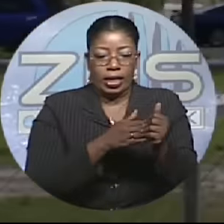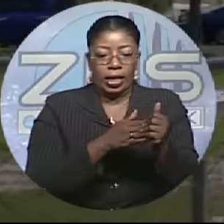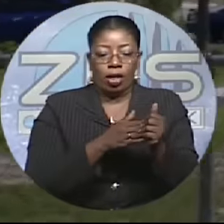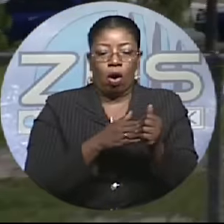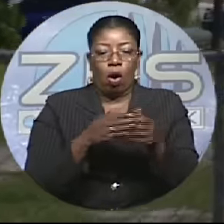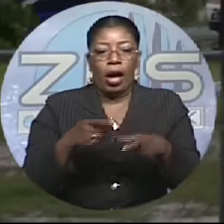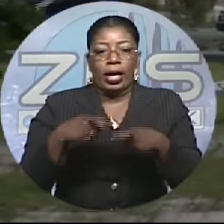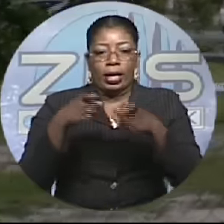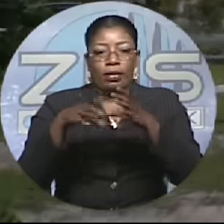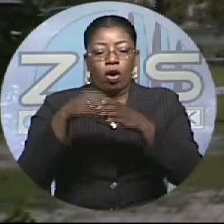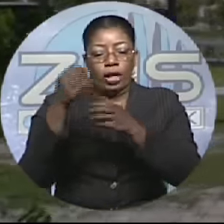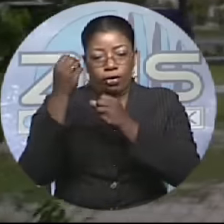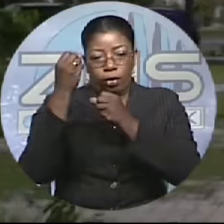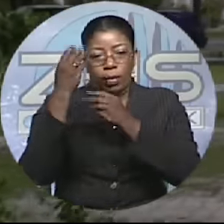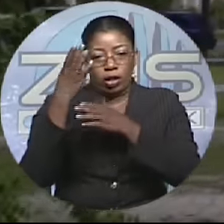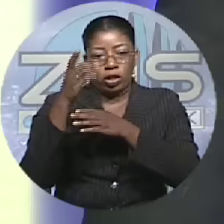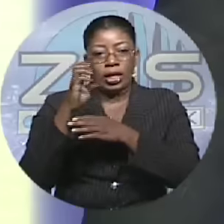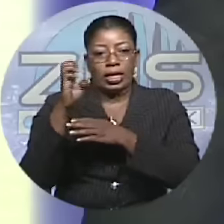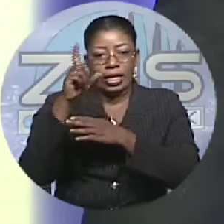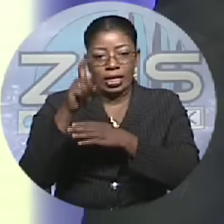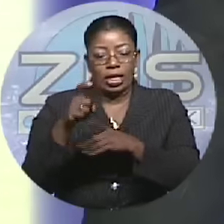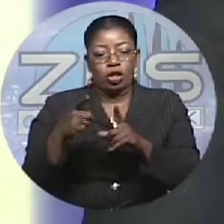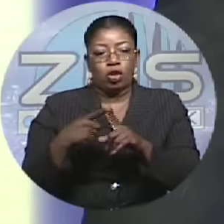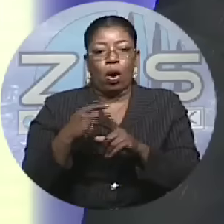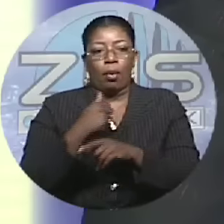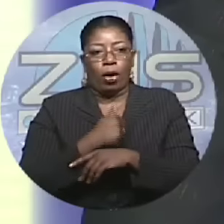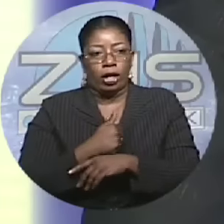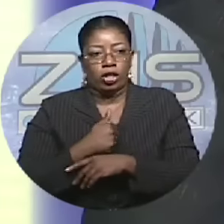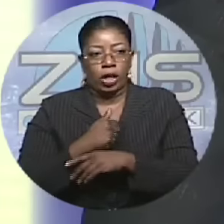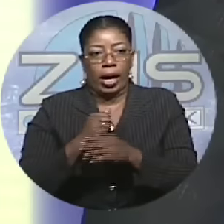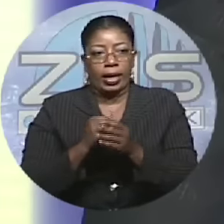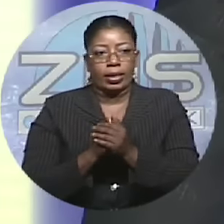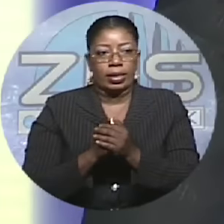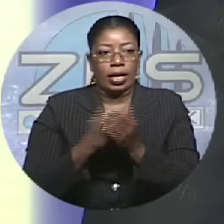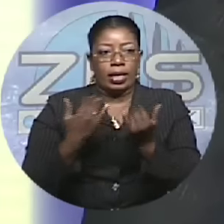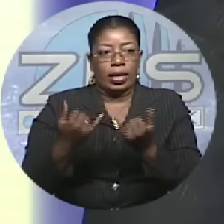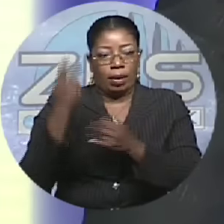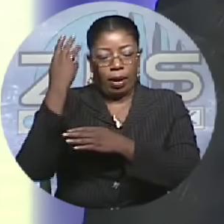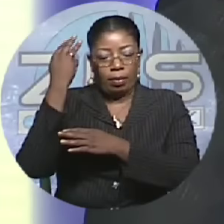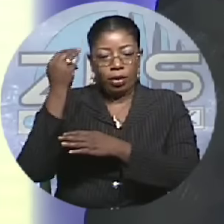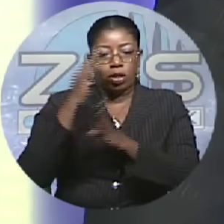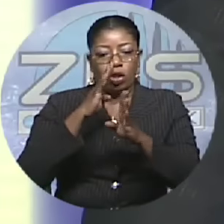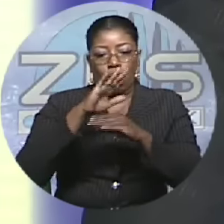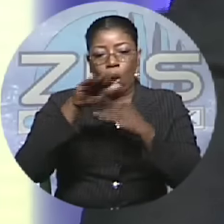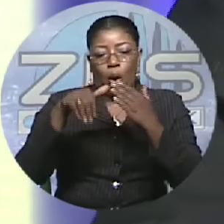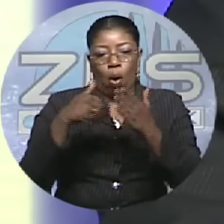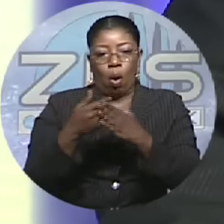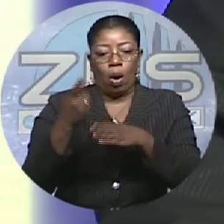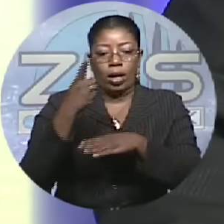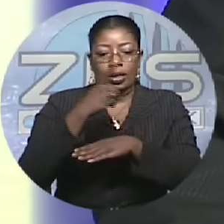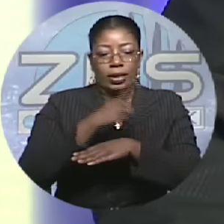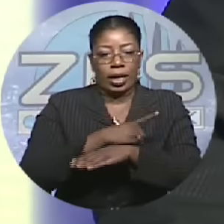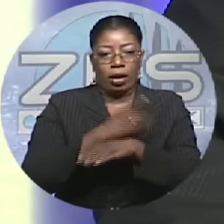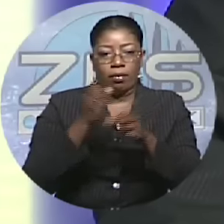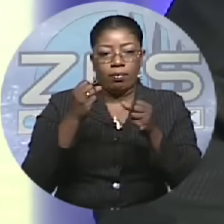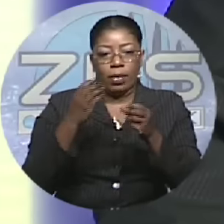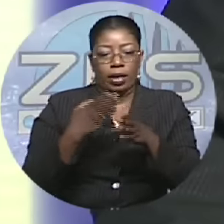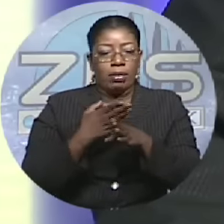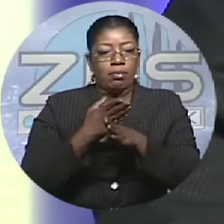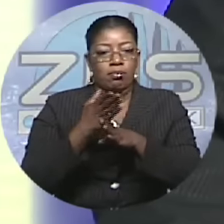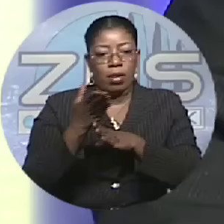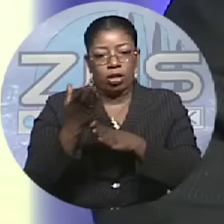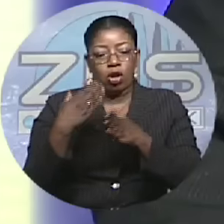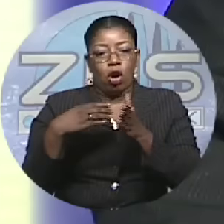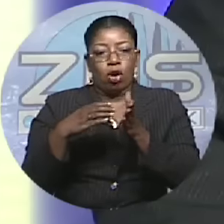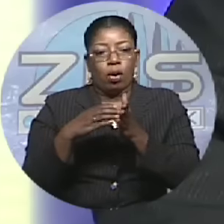for this, he should apologize. Now to crime news, it's been the talk of all day. Police investigating several major criminal matters